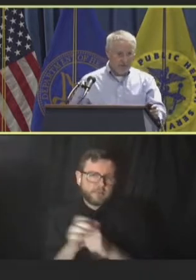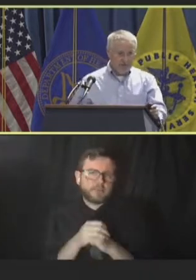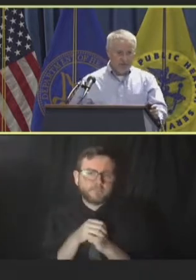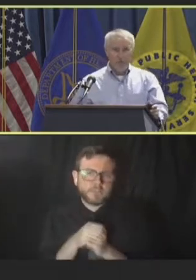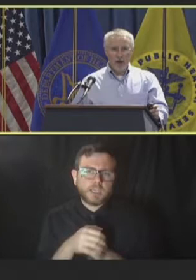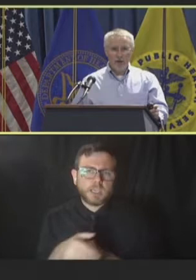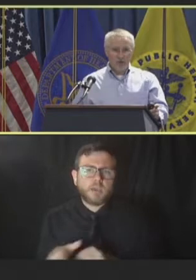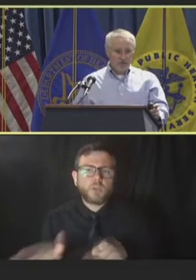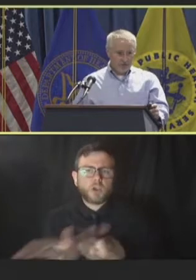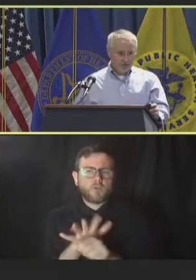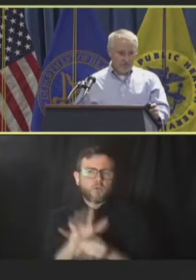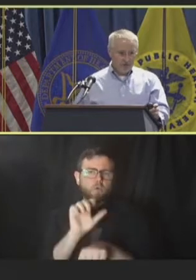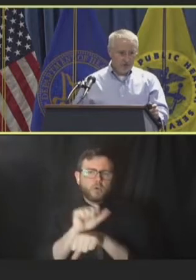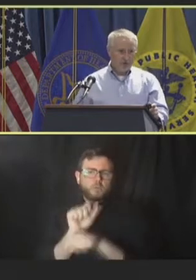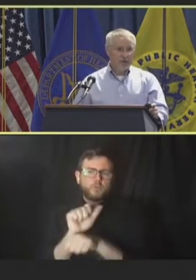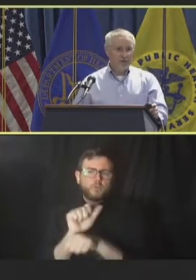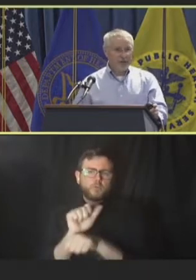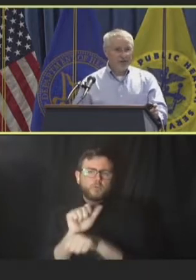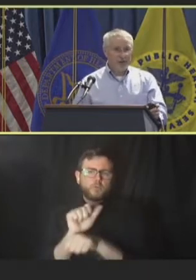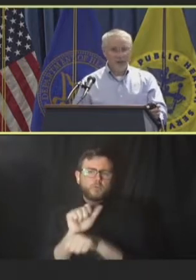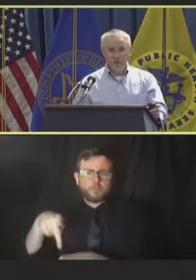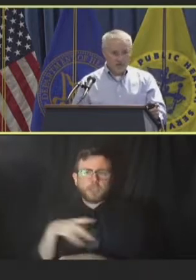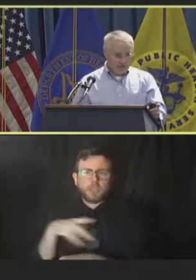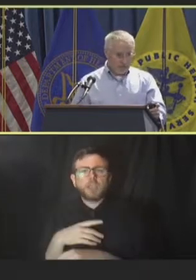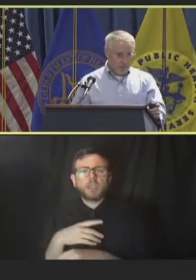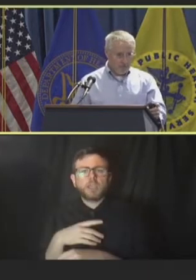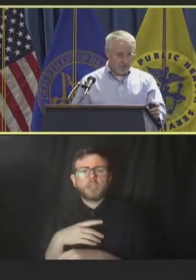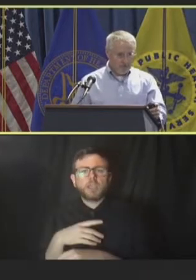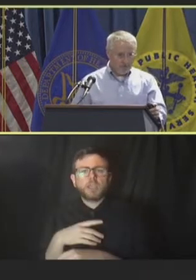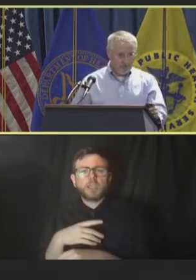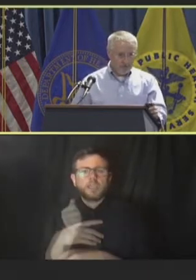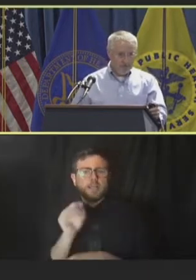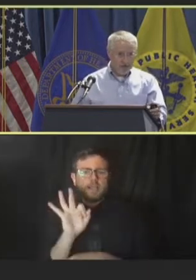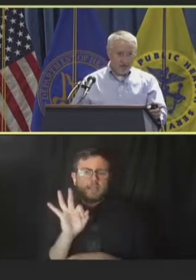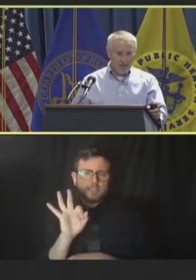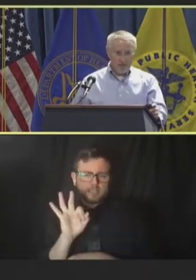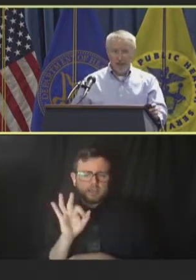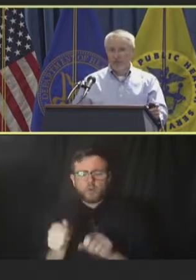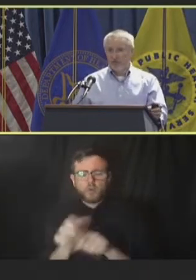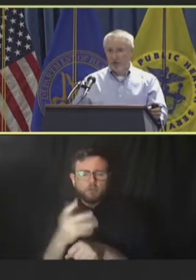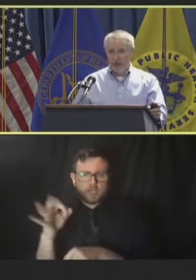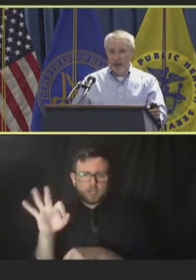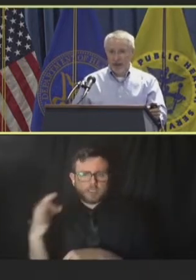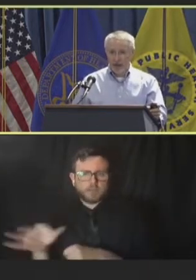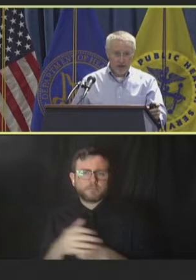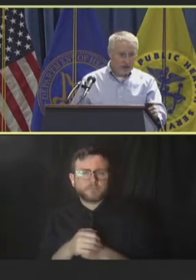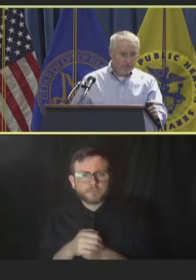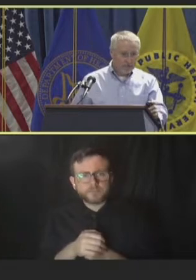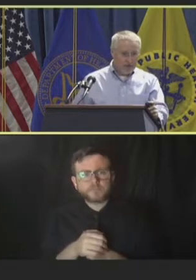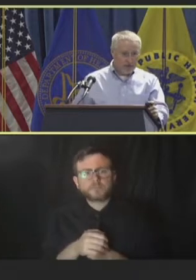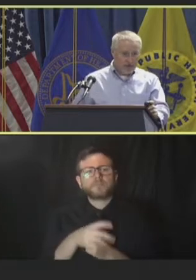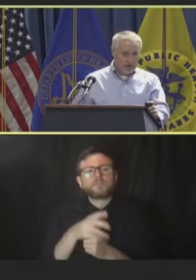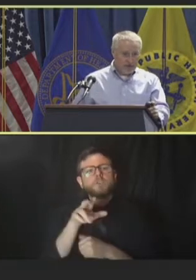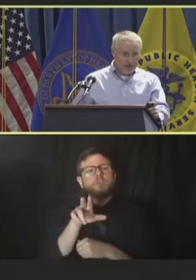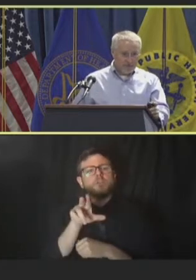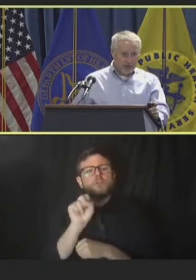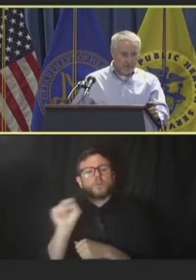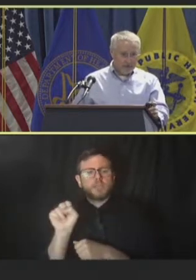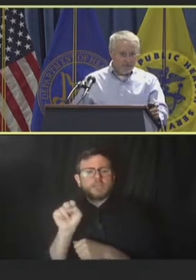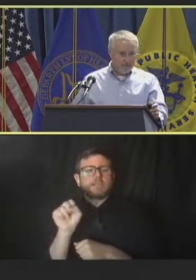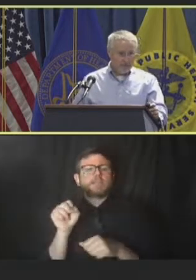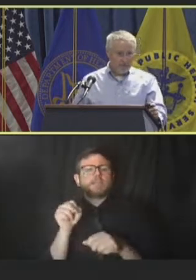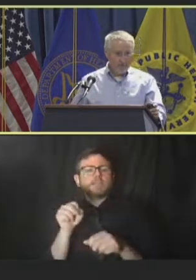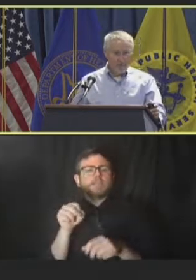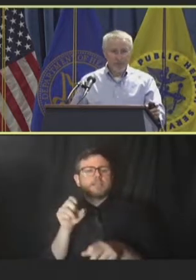our safety monitoring systems, including the Vaccine Adverse Events Reporting System, the Vaccine Safety Data Link, the FDA